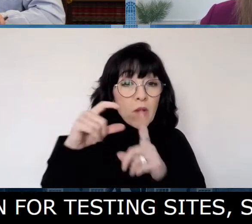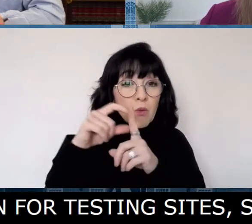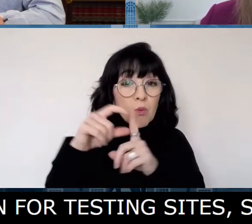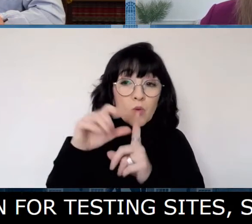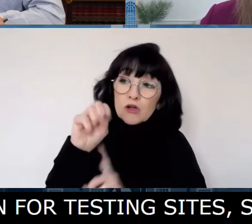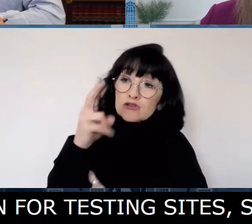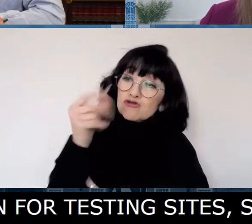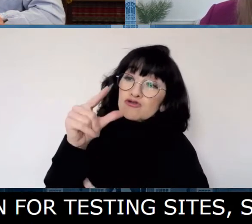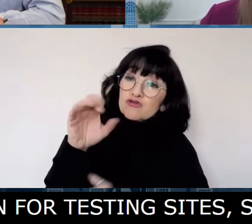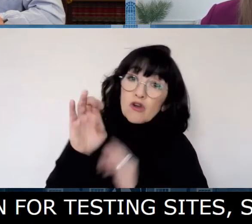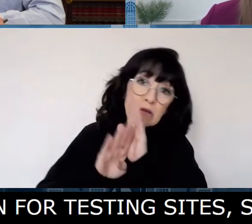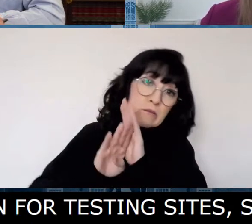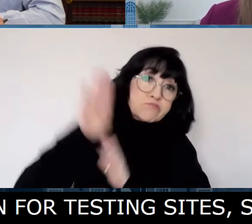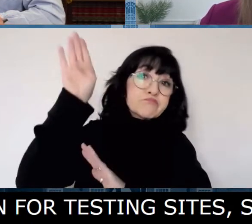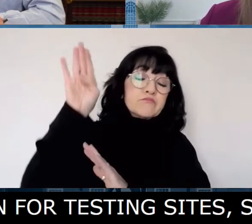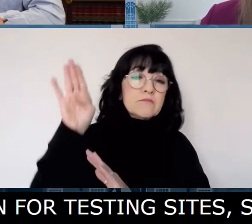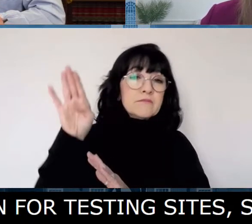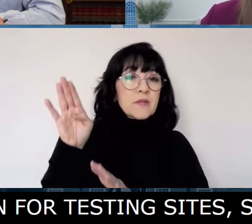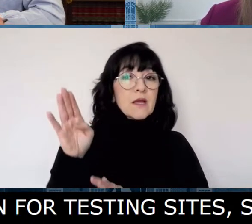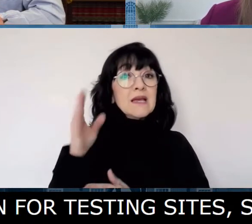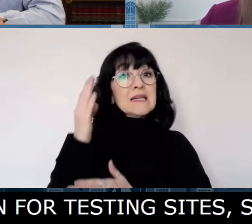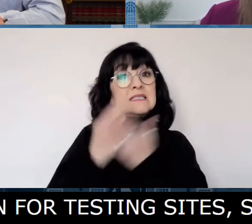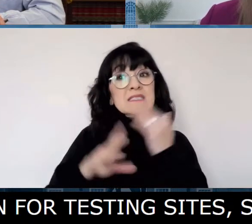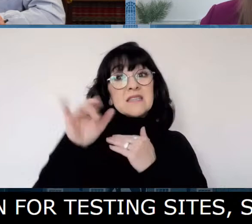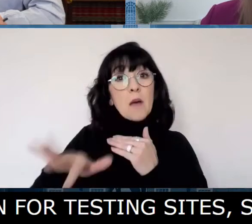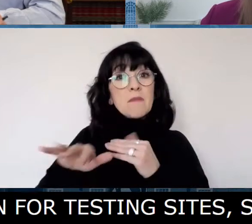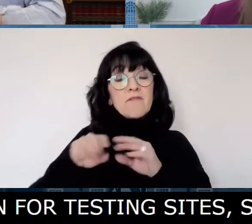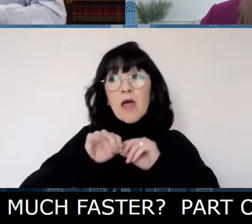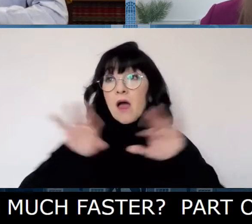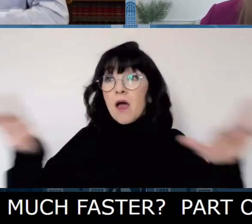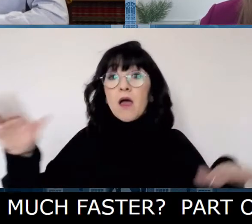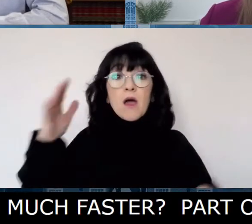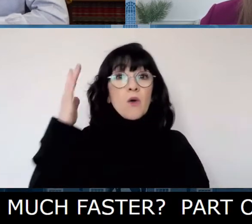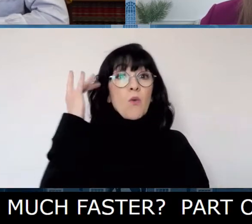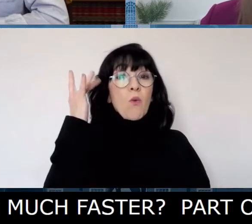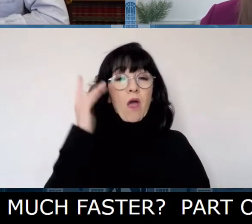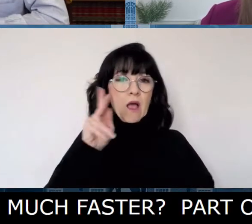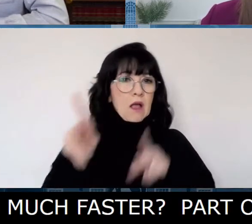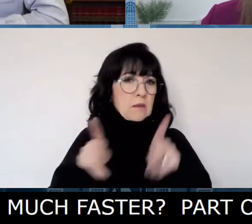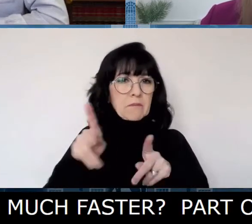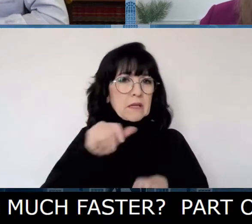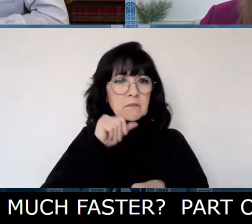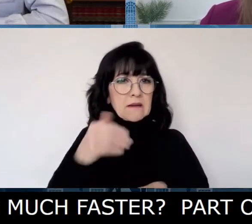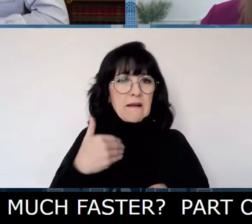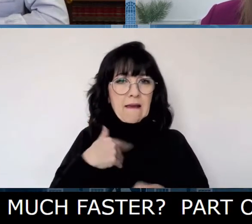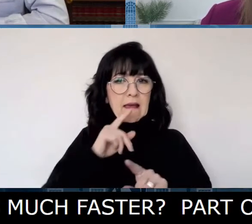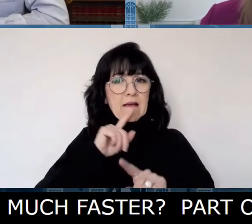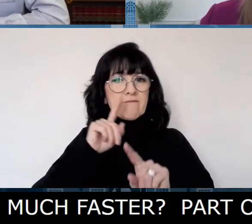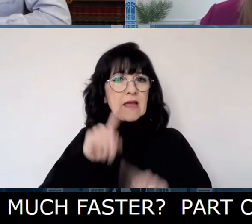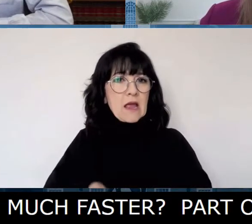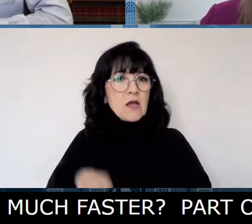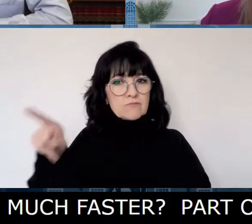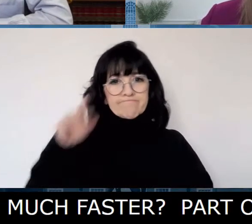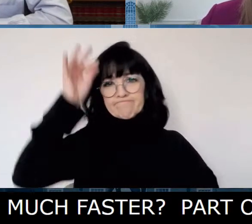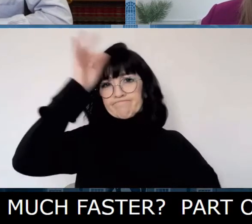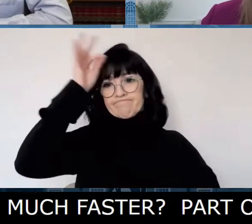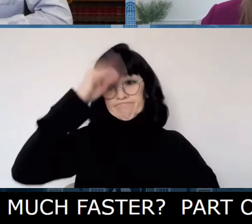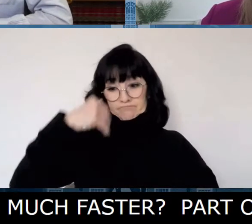because people didn't have the answers in time. So I'm just wondering, does the state have any sort of strategy on how to address this moving